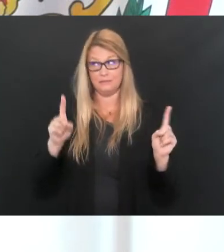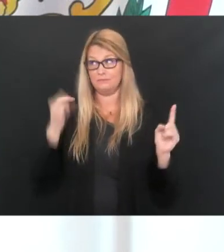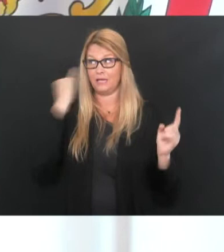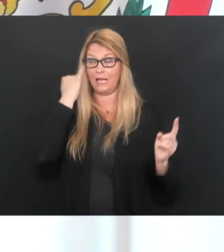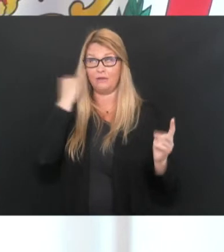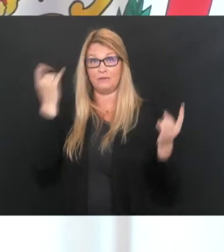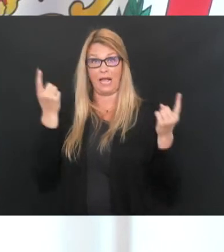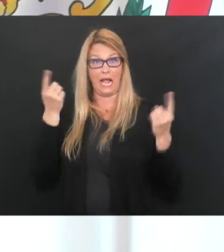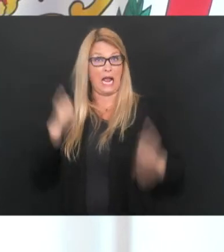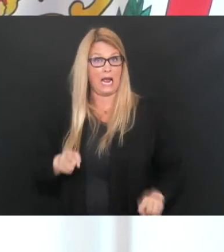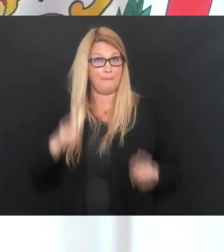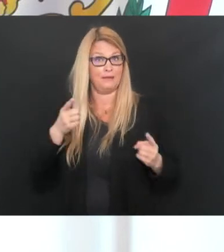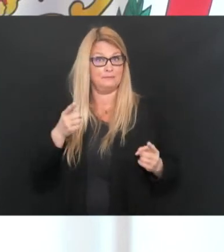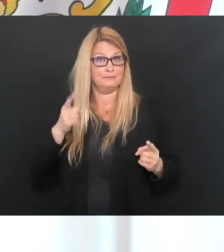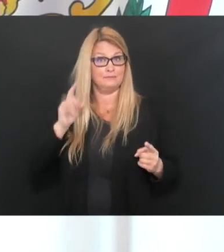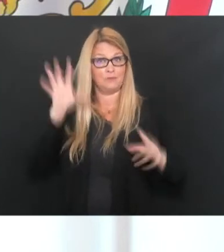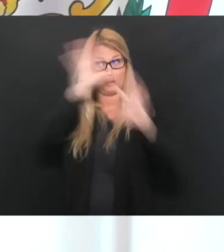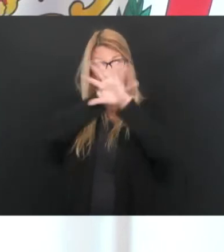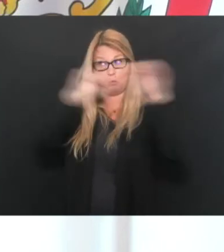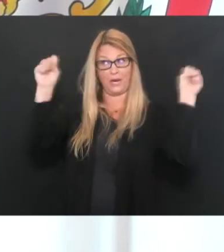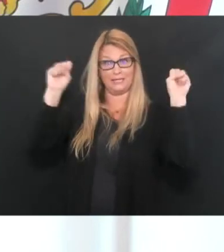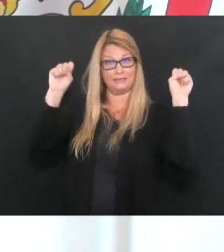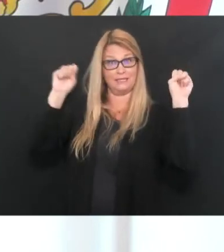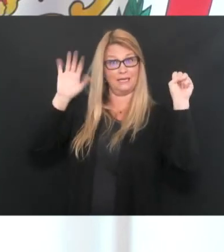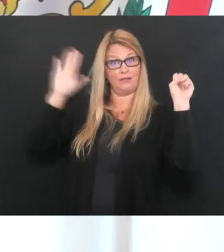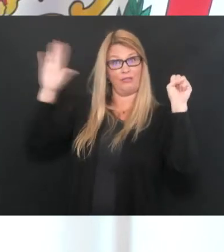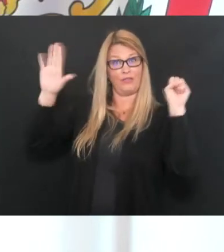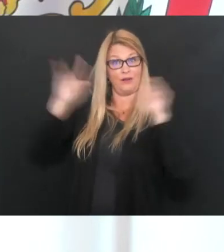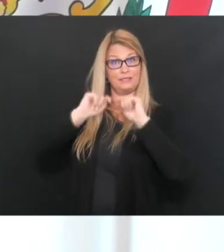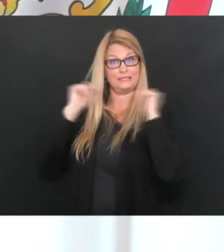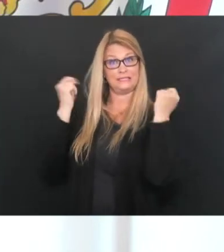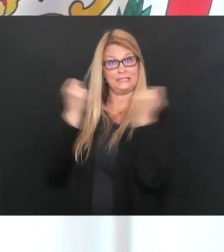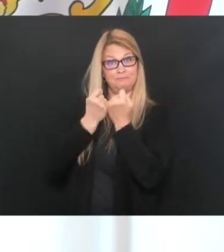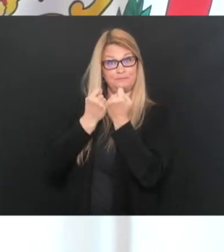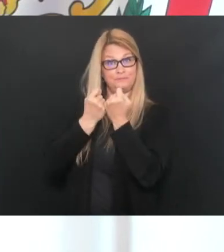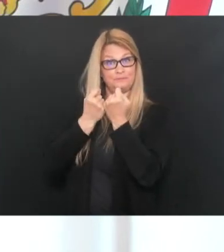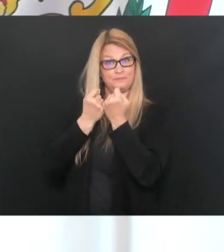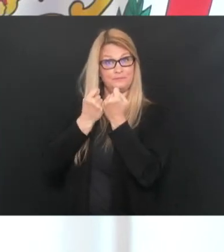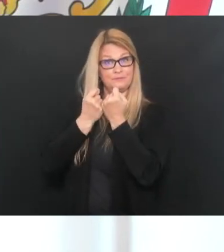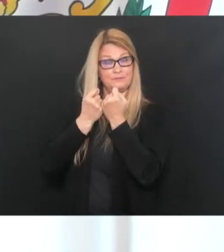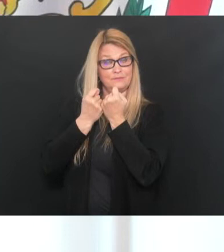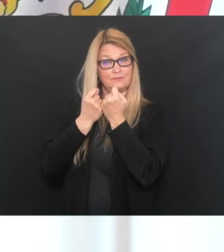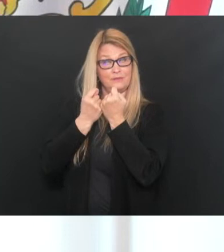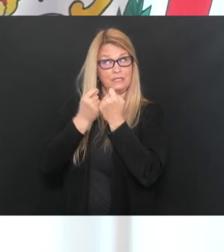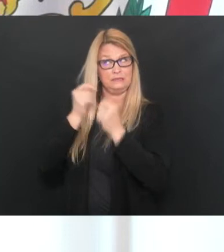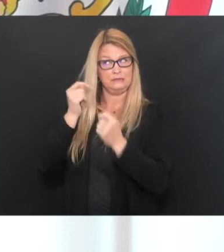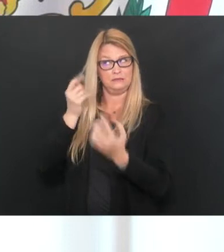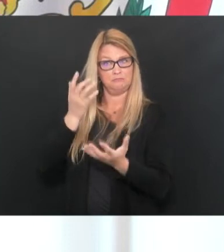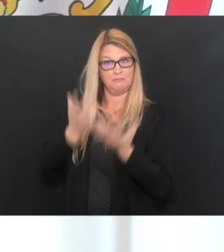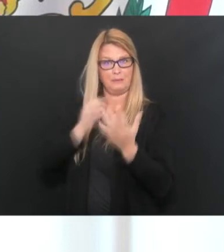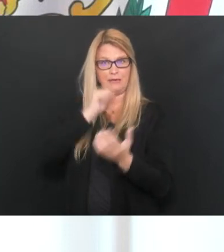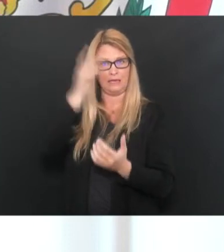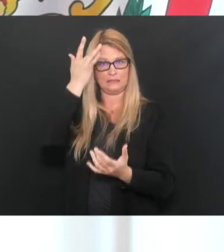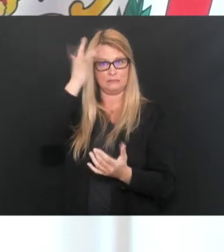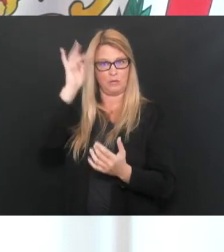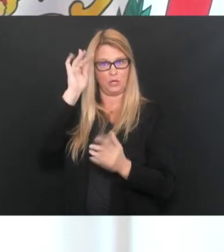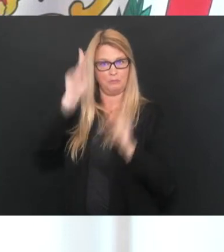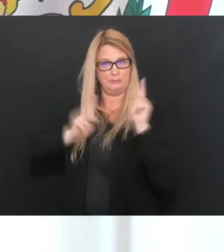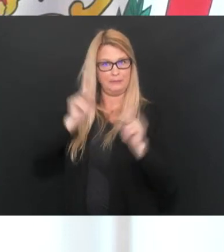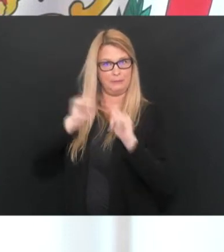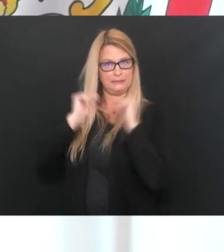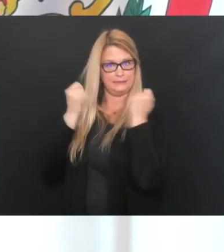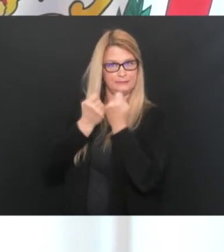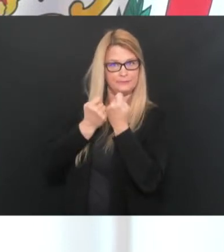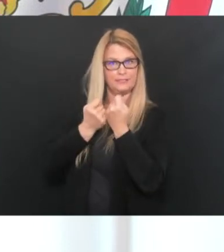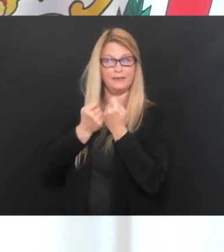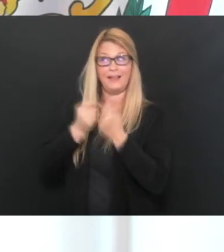Biden administration that is surrounded by some really odd-thinking folks, if the powers to be